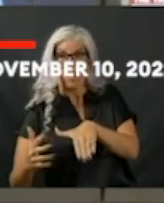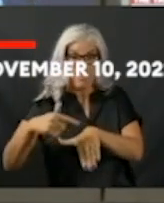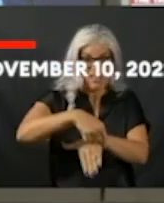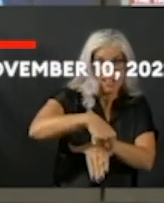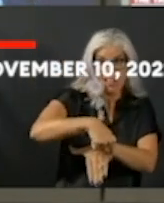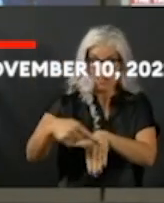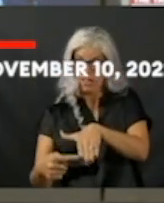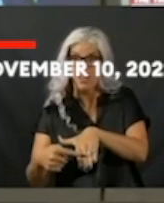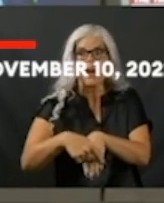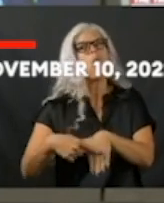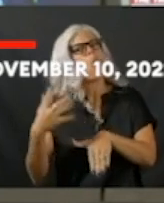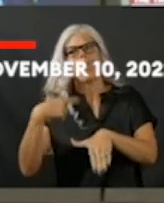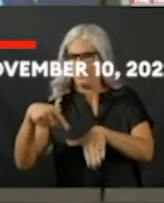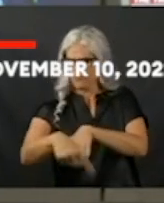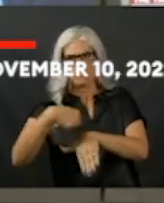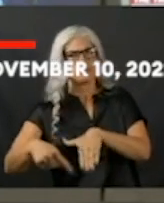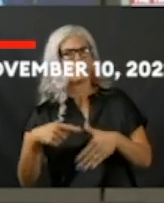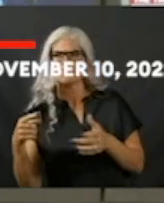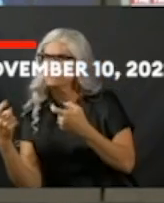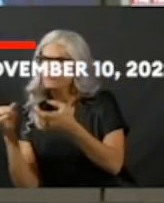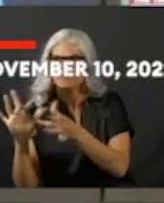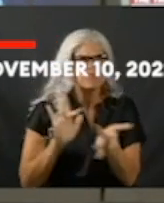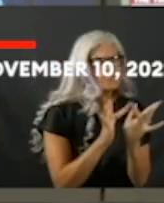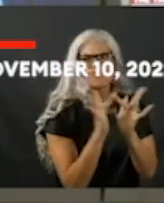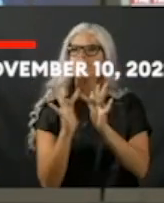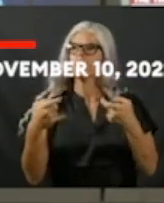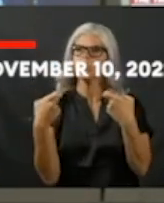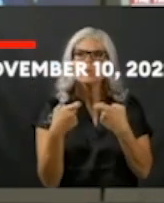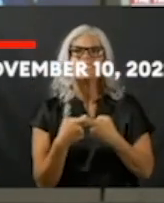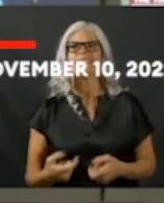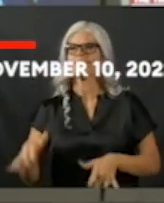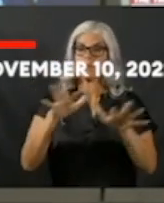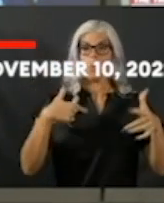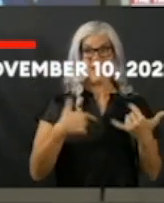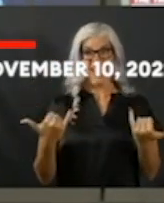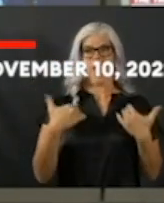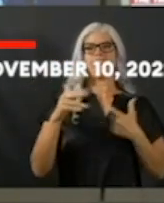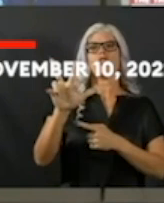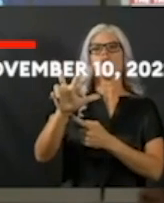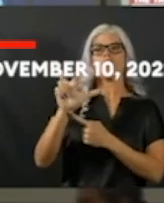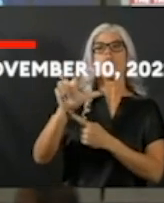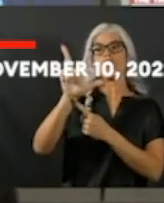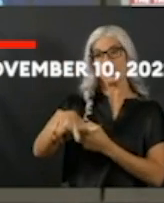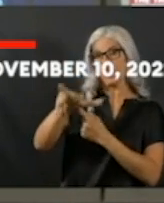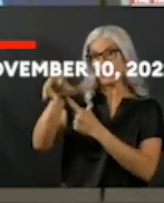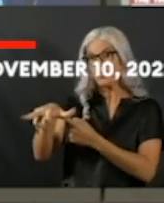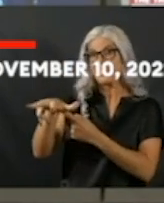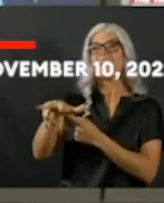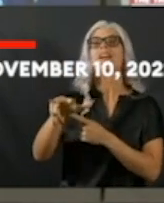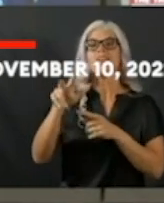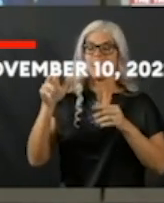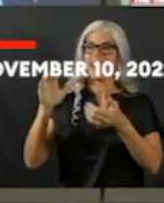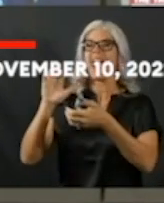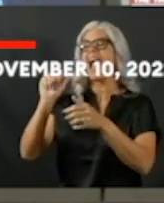with utility providers. We now have 333,000 accounts without power. That's 2.98%